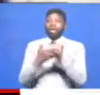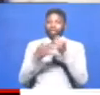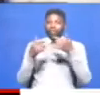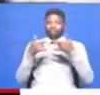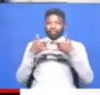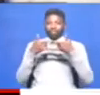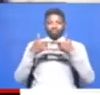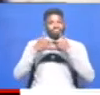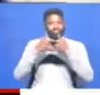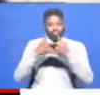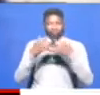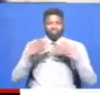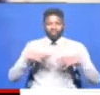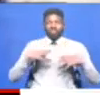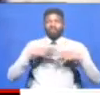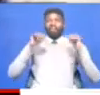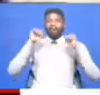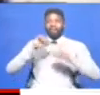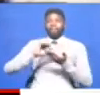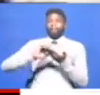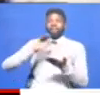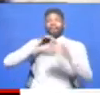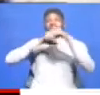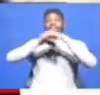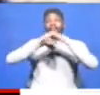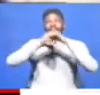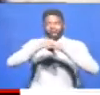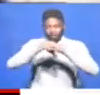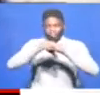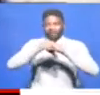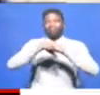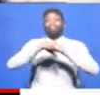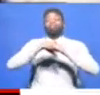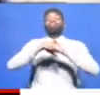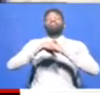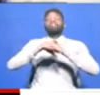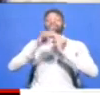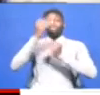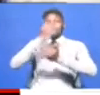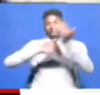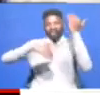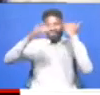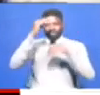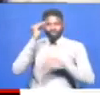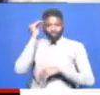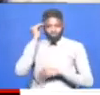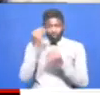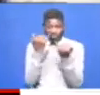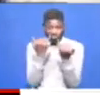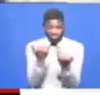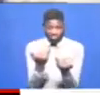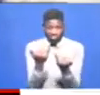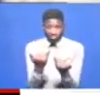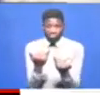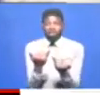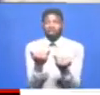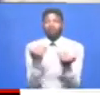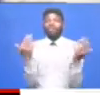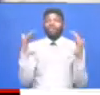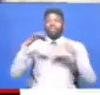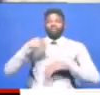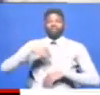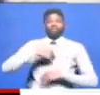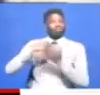access to higher education. And we are discussing at this conference ways to equip